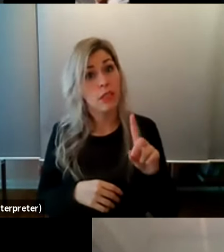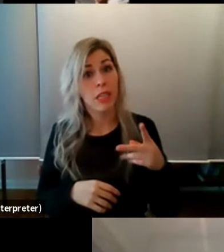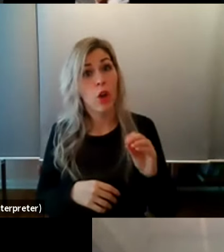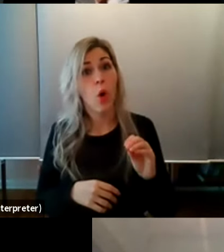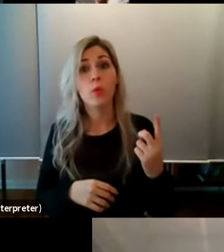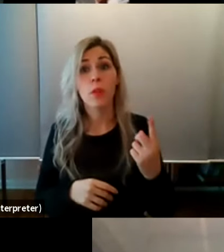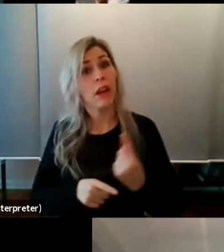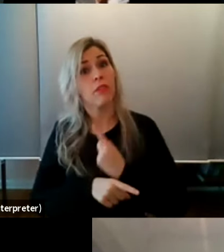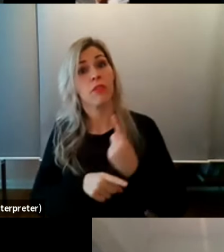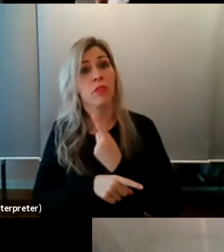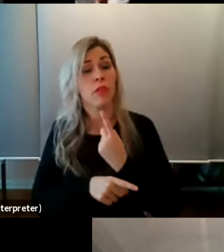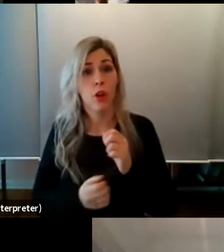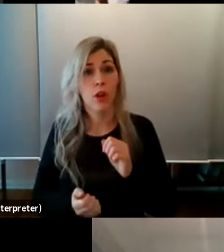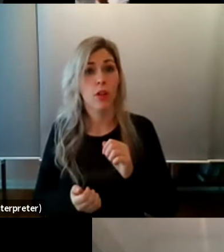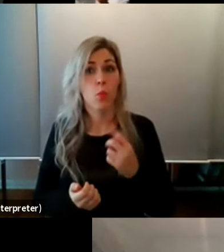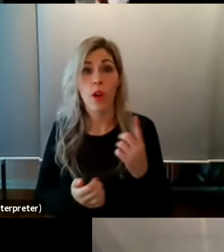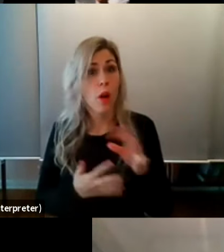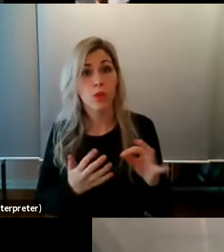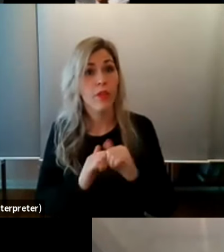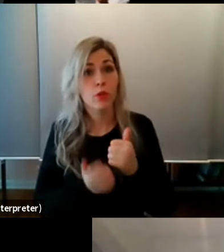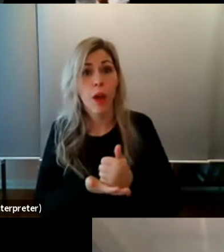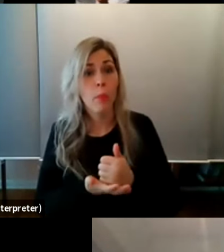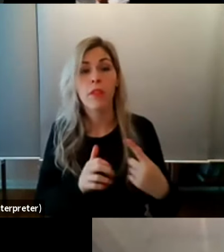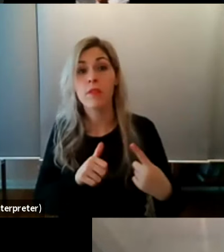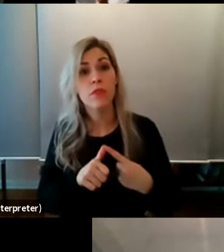get involved is, number one, to